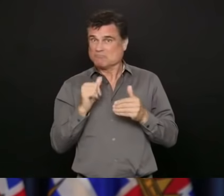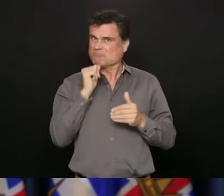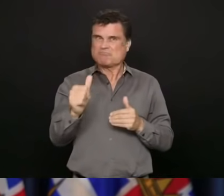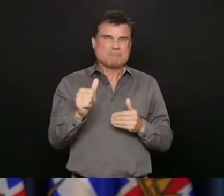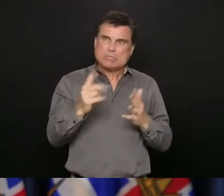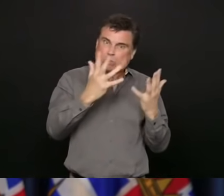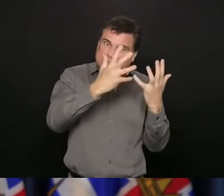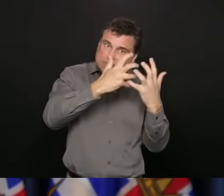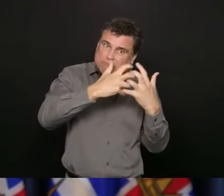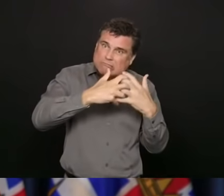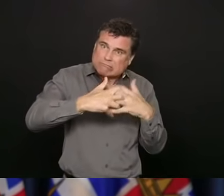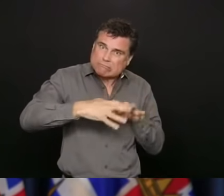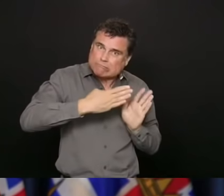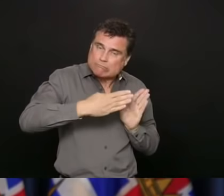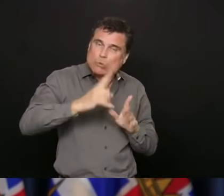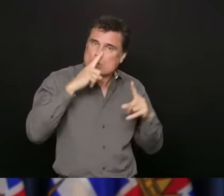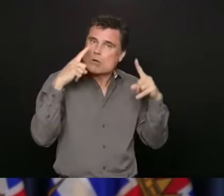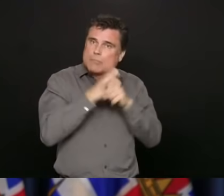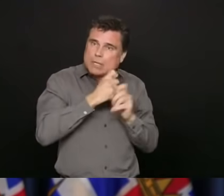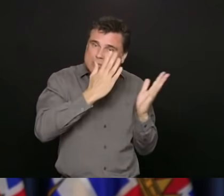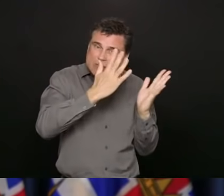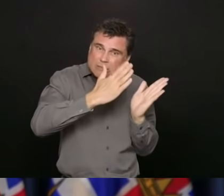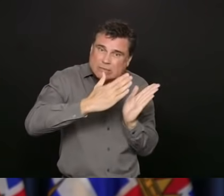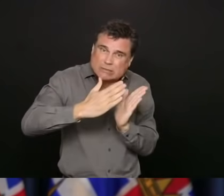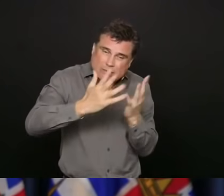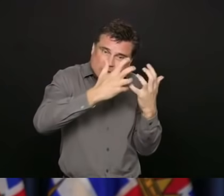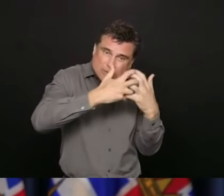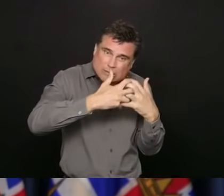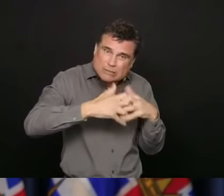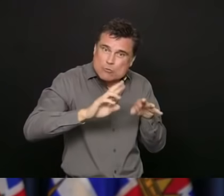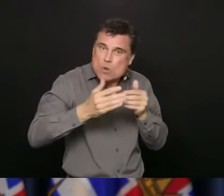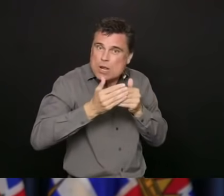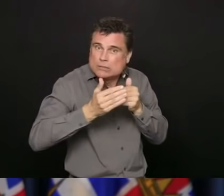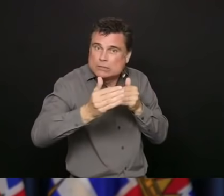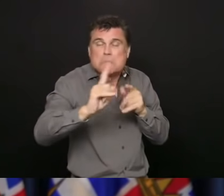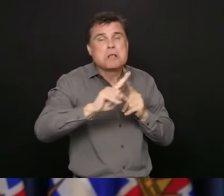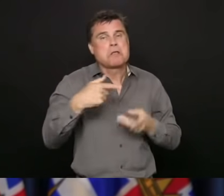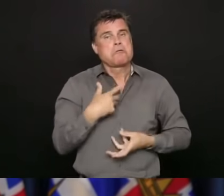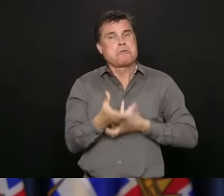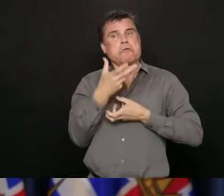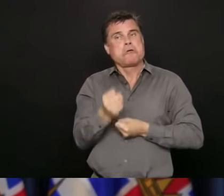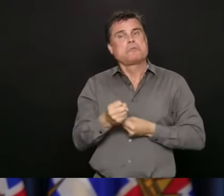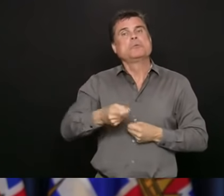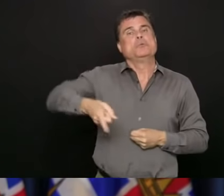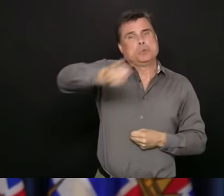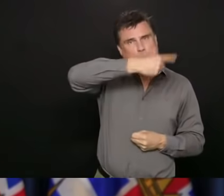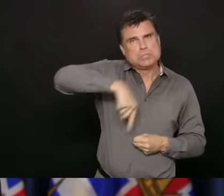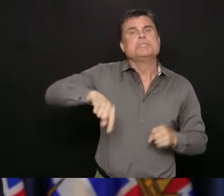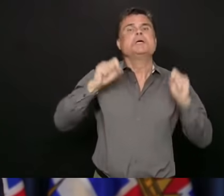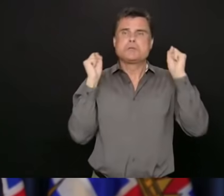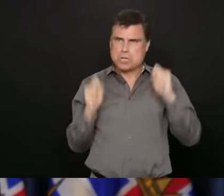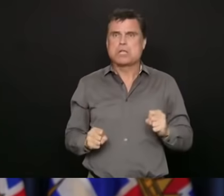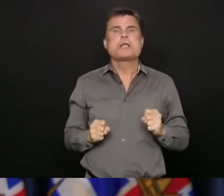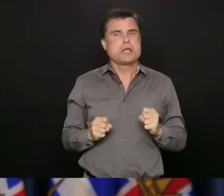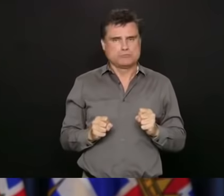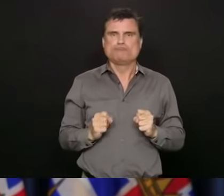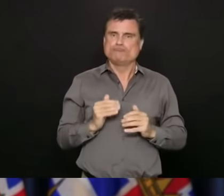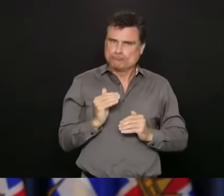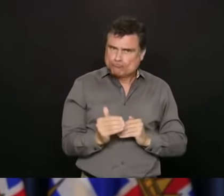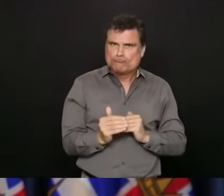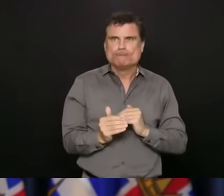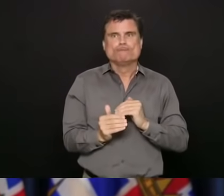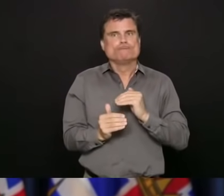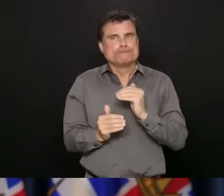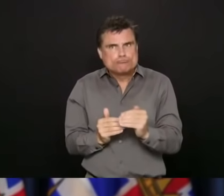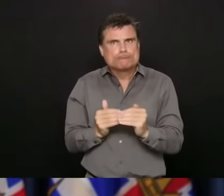to have that success as we reopen our economy starting next week. Happy to take any questions you may have. I think Jen's on that.